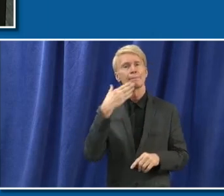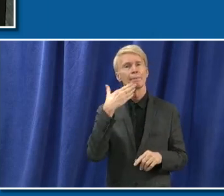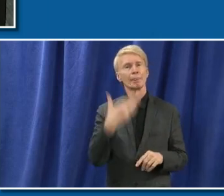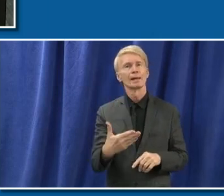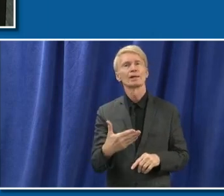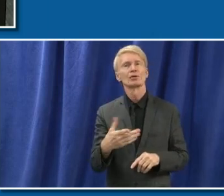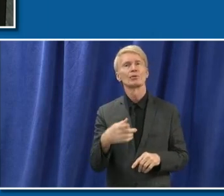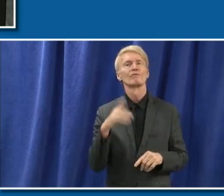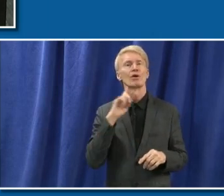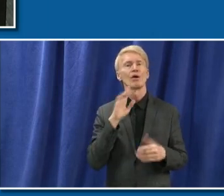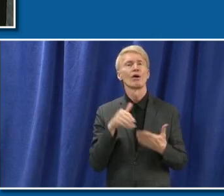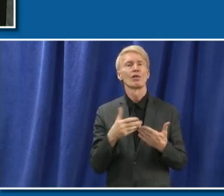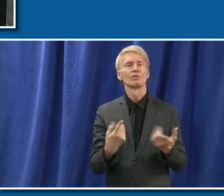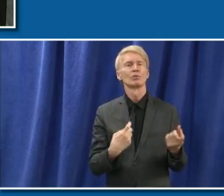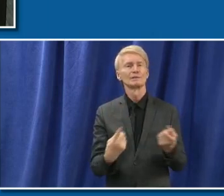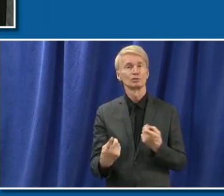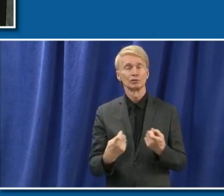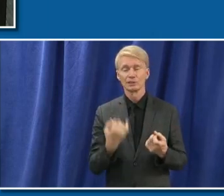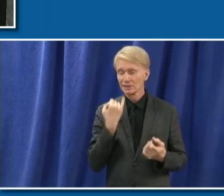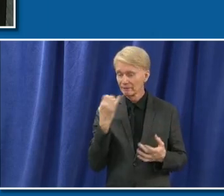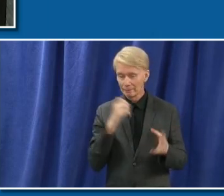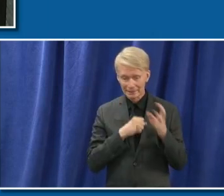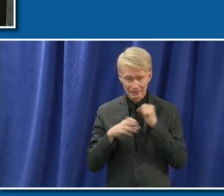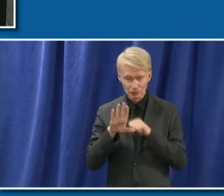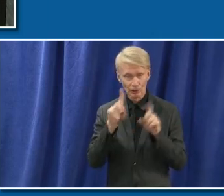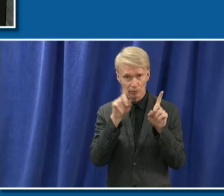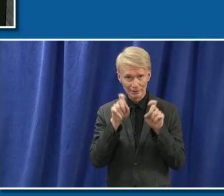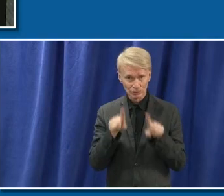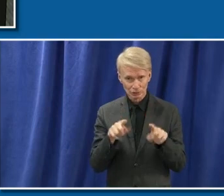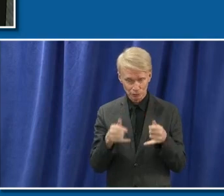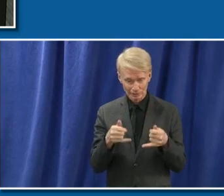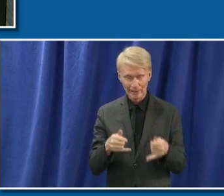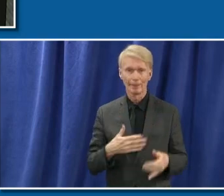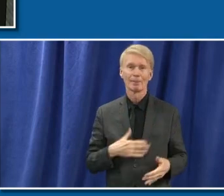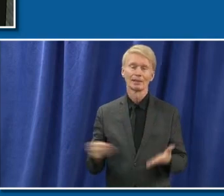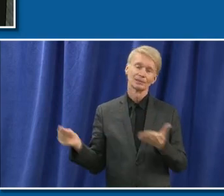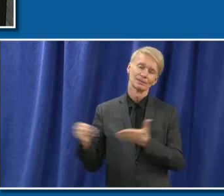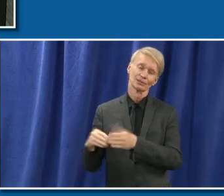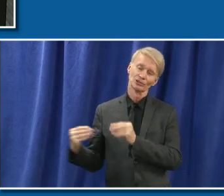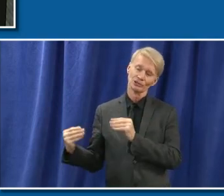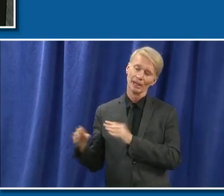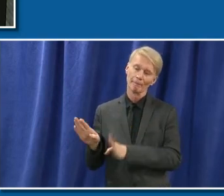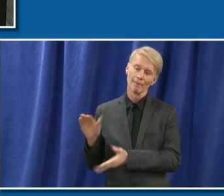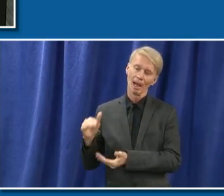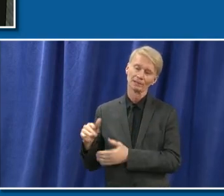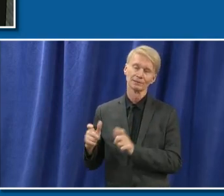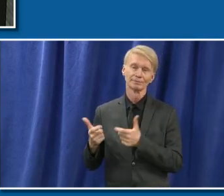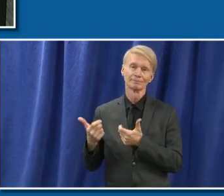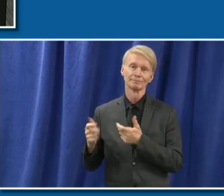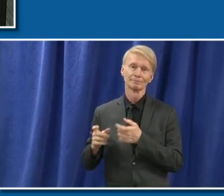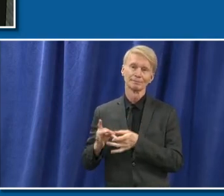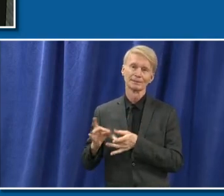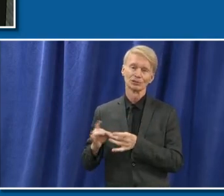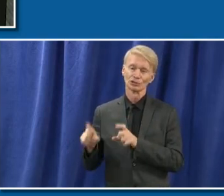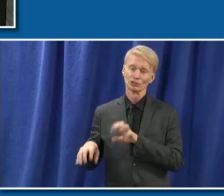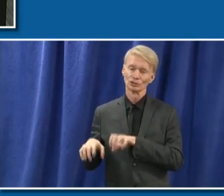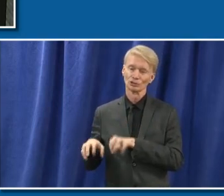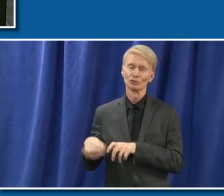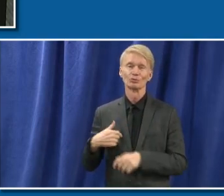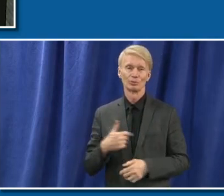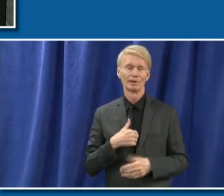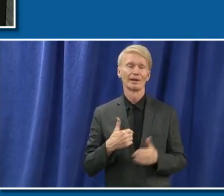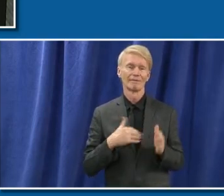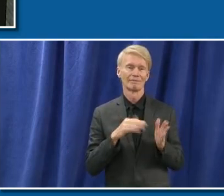you for all of the questions. If we didn't get to your question today, put it in the chat box. We continue to really update our frequently asked